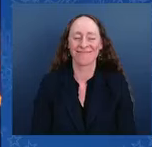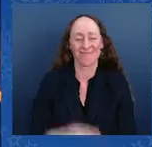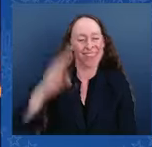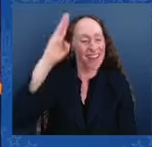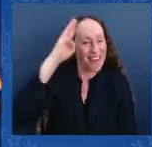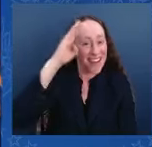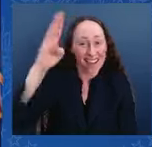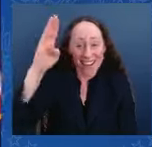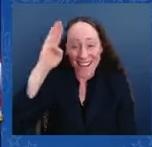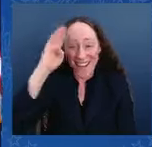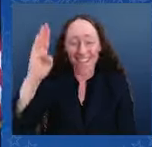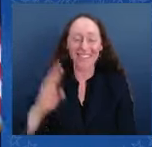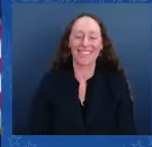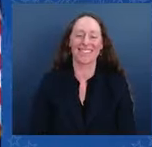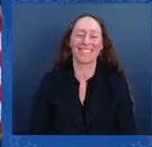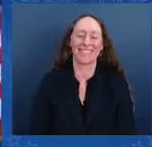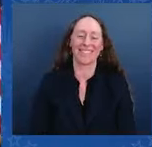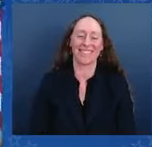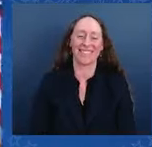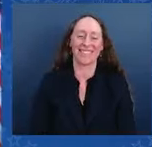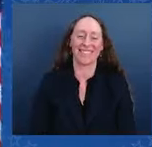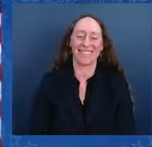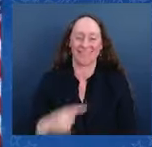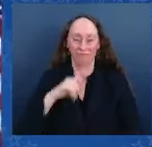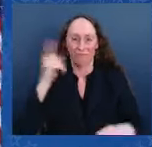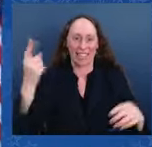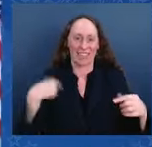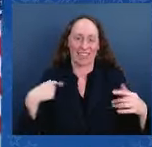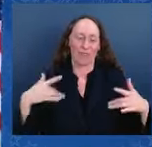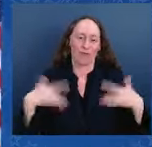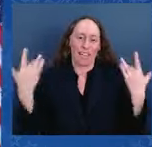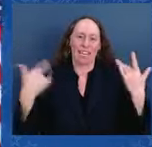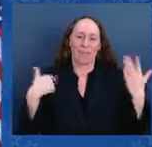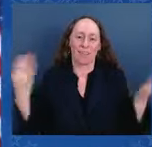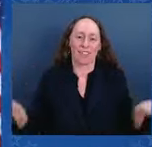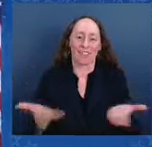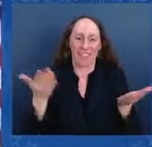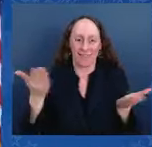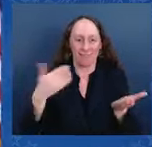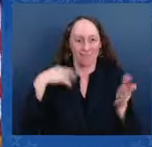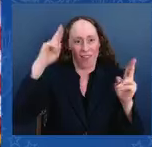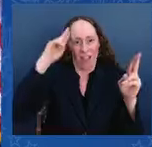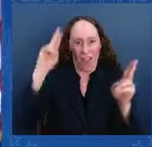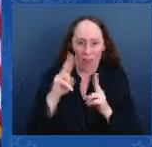Glad to be here. What an honor to introduce the President of the United States.